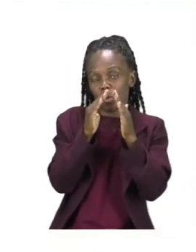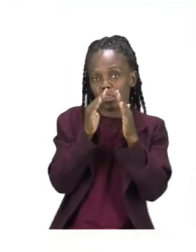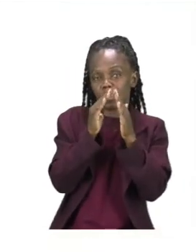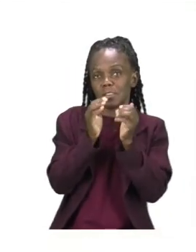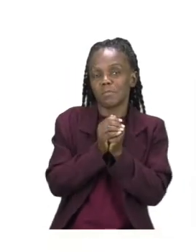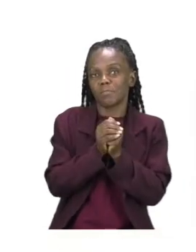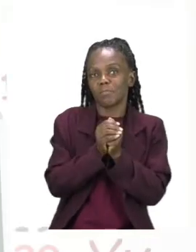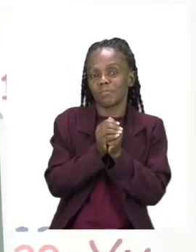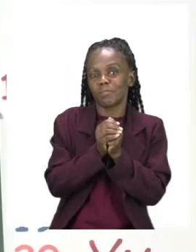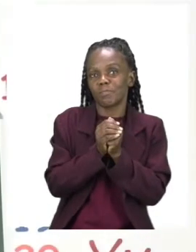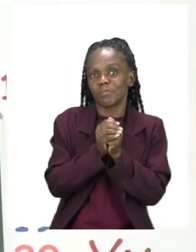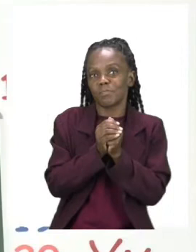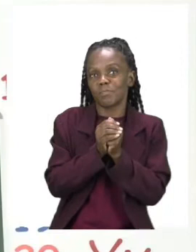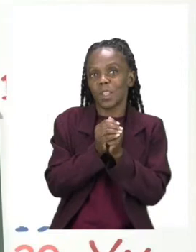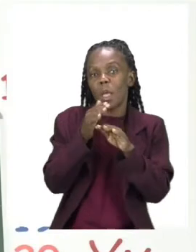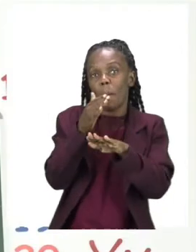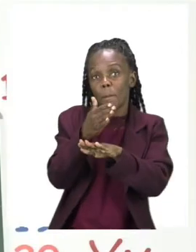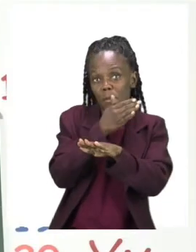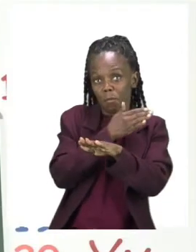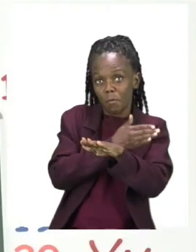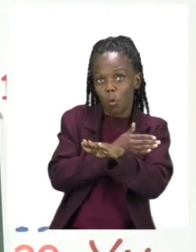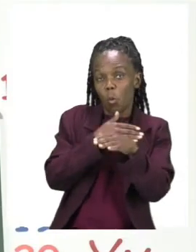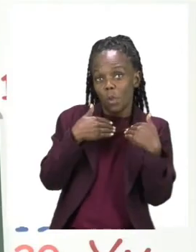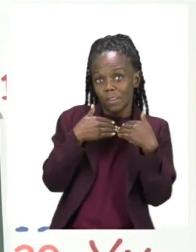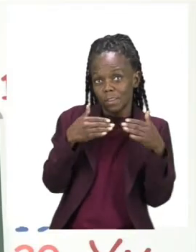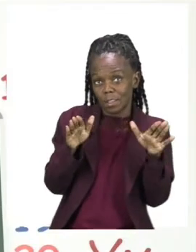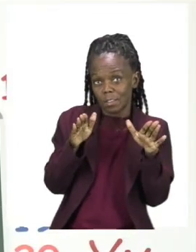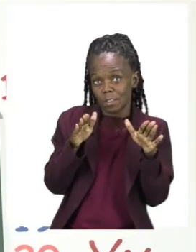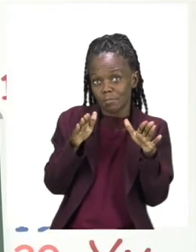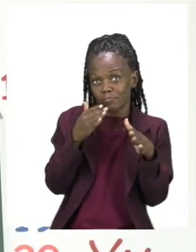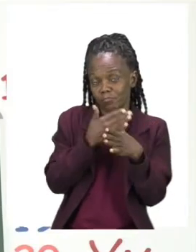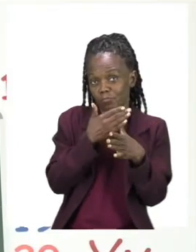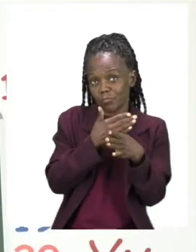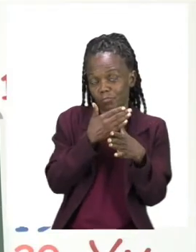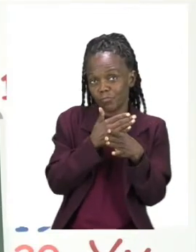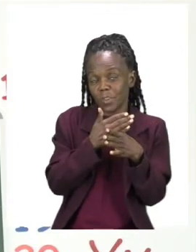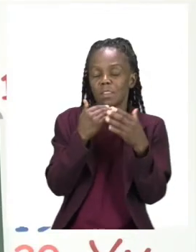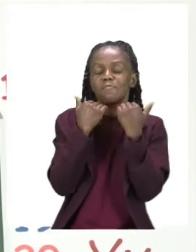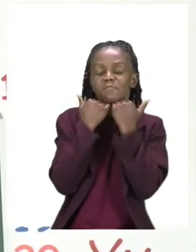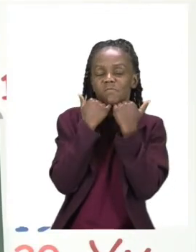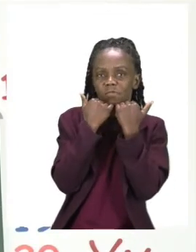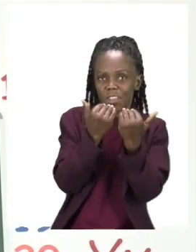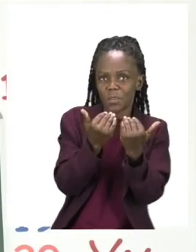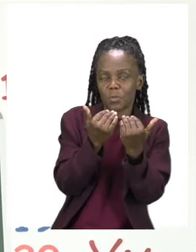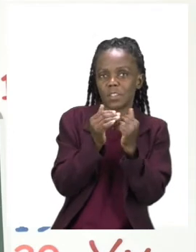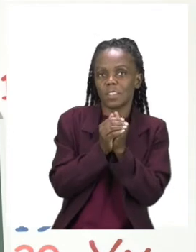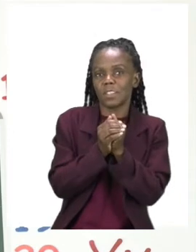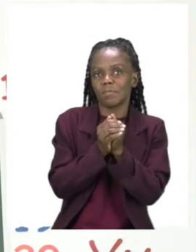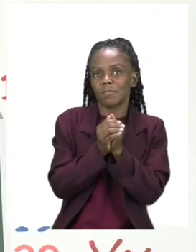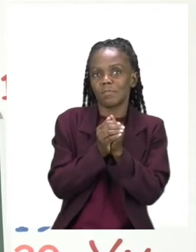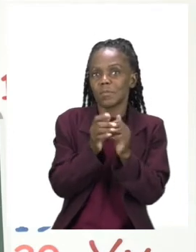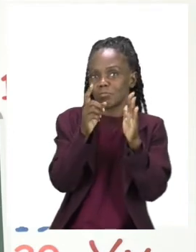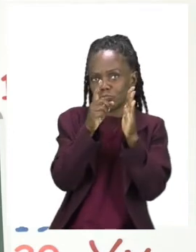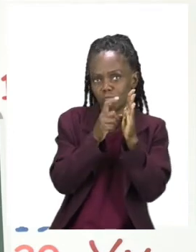houses. And before we start a lesson, boys and girls, it is very important for us to